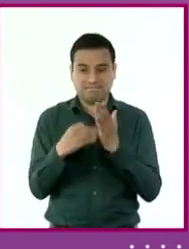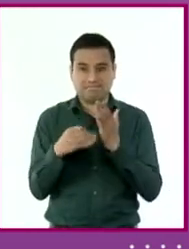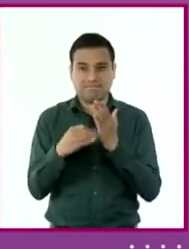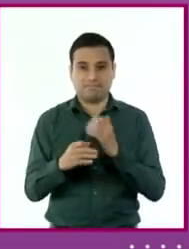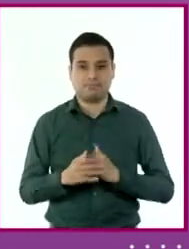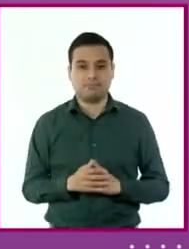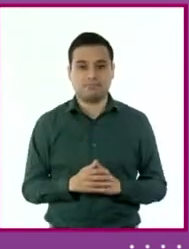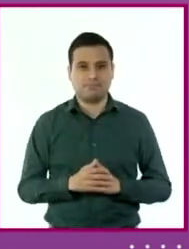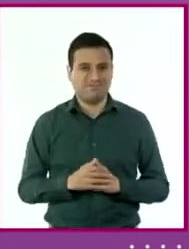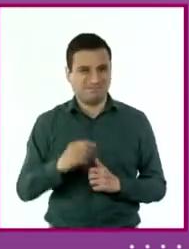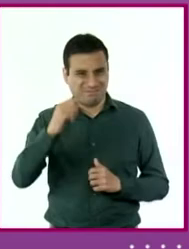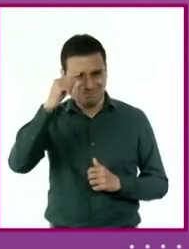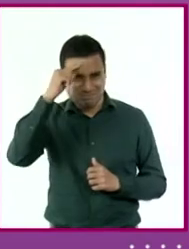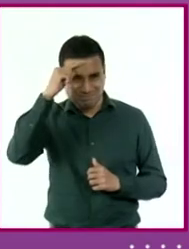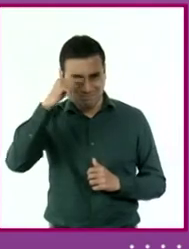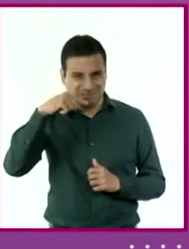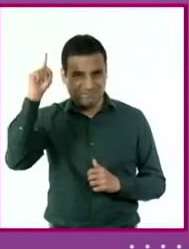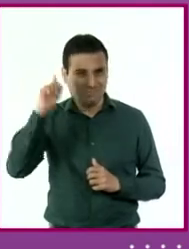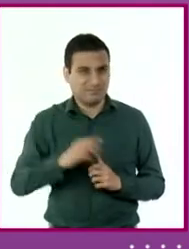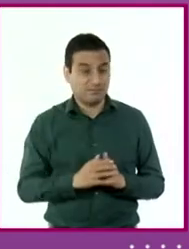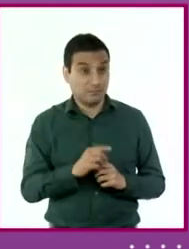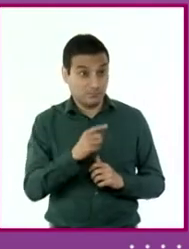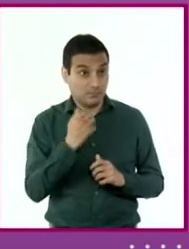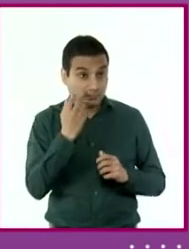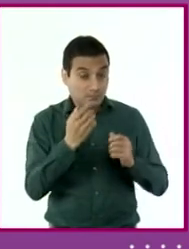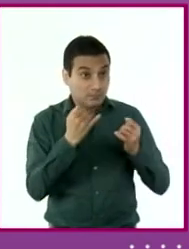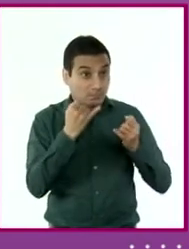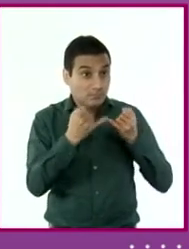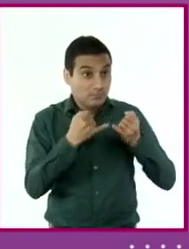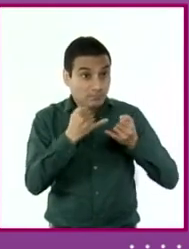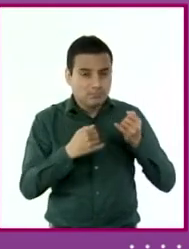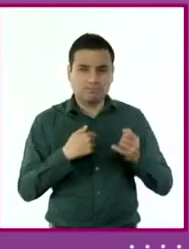Easy? Do you want to play?